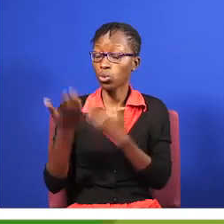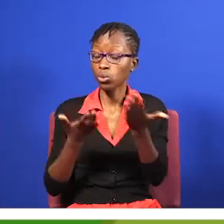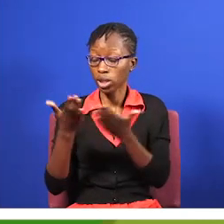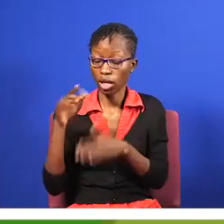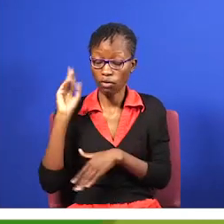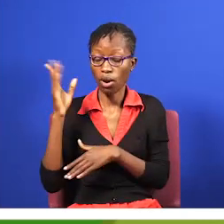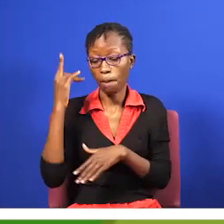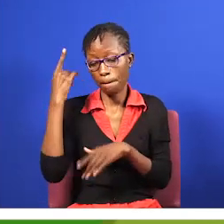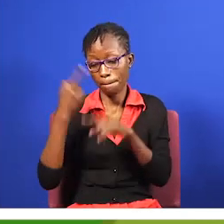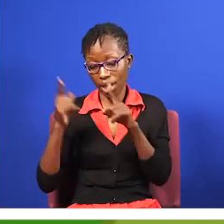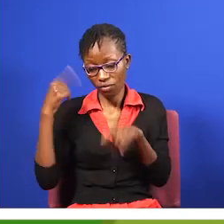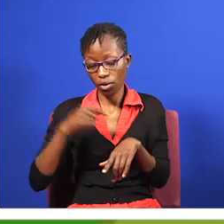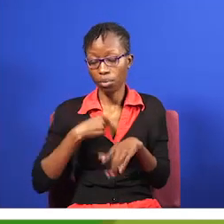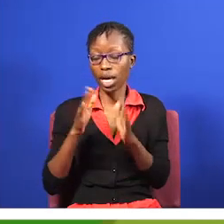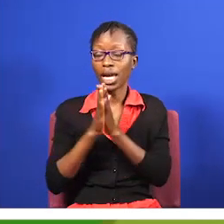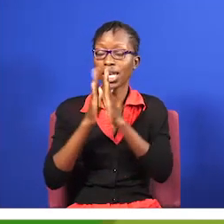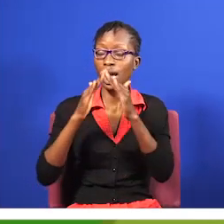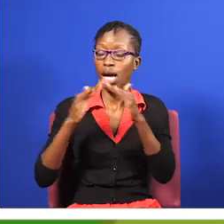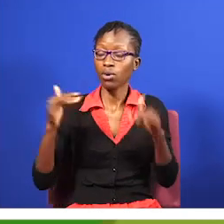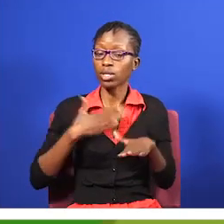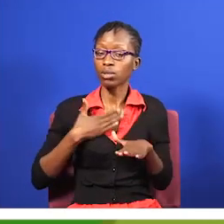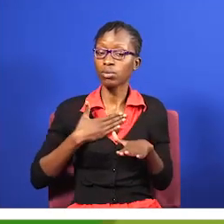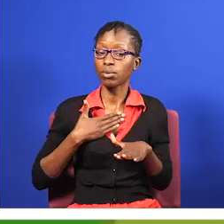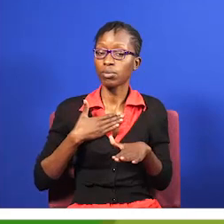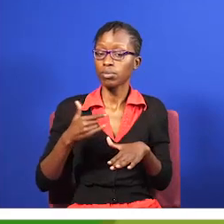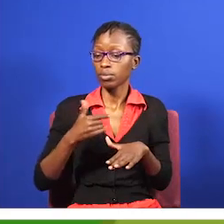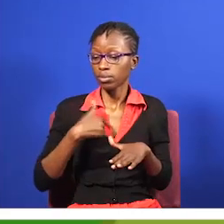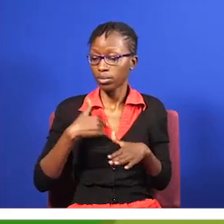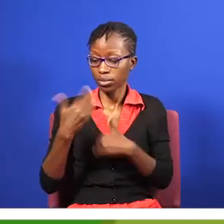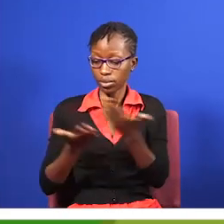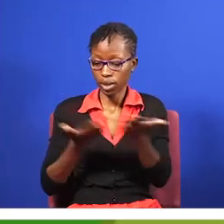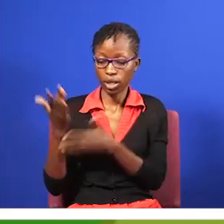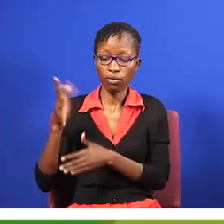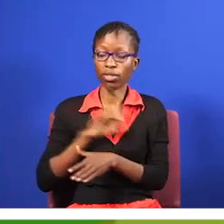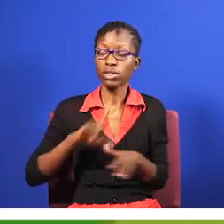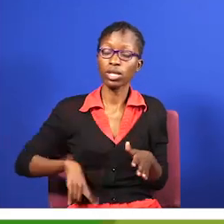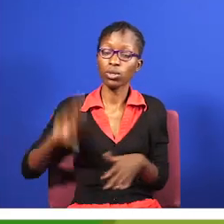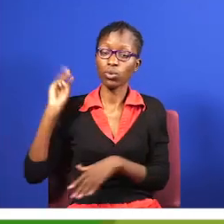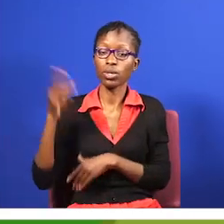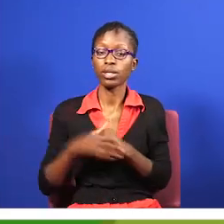to serve. But as for me and my house, I will serve the Lord.